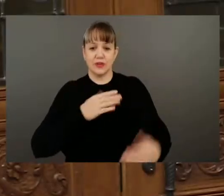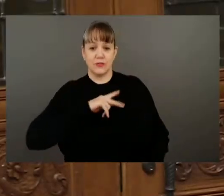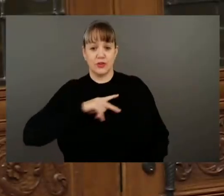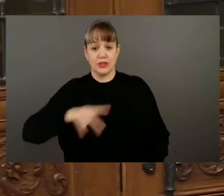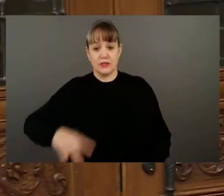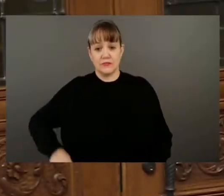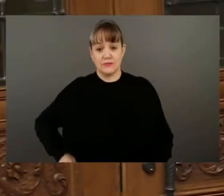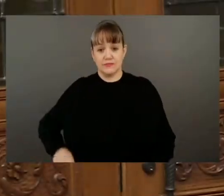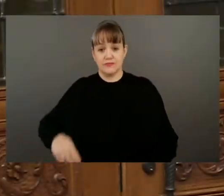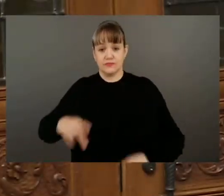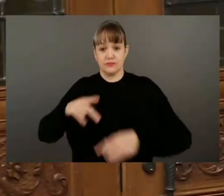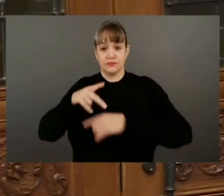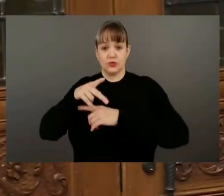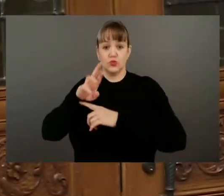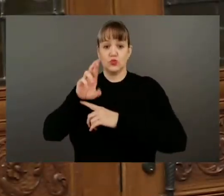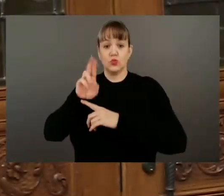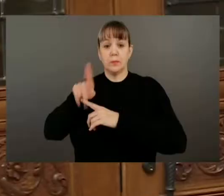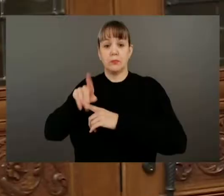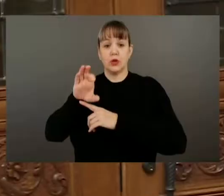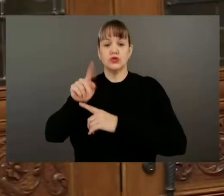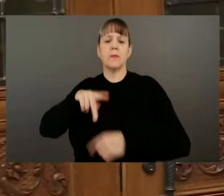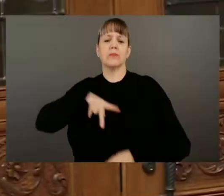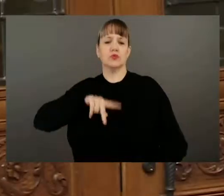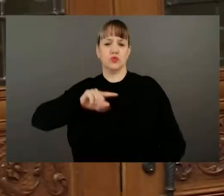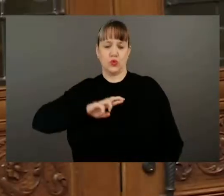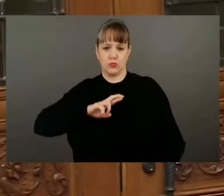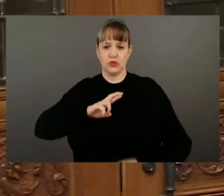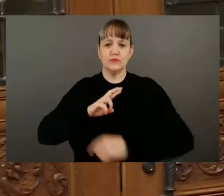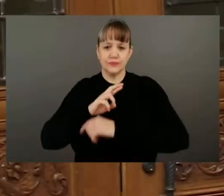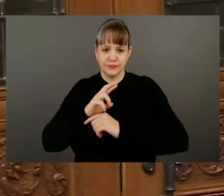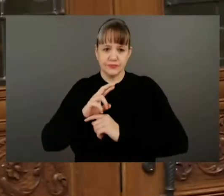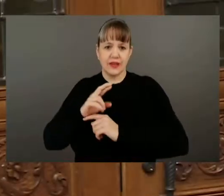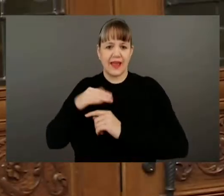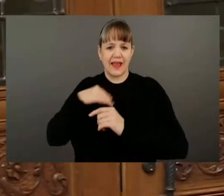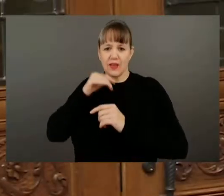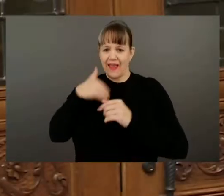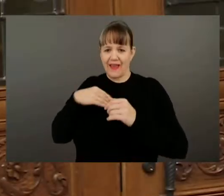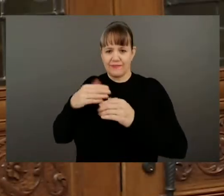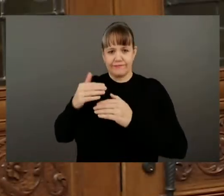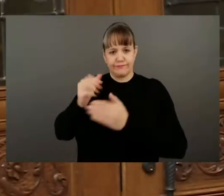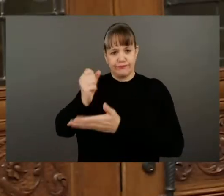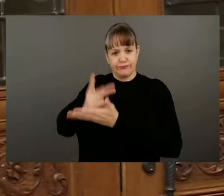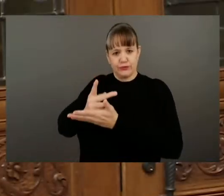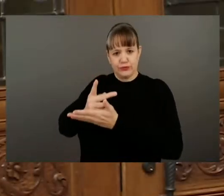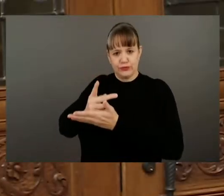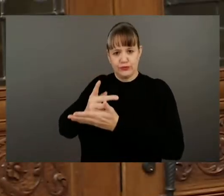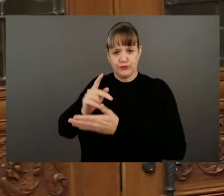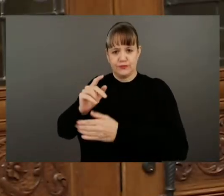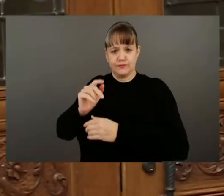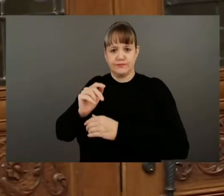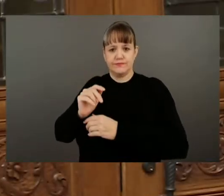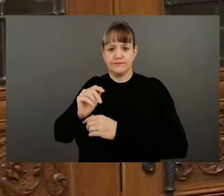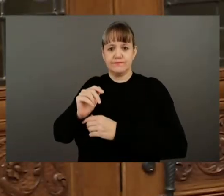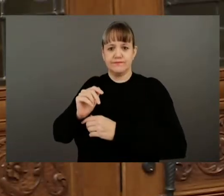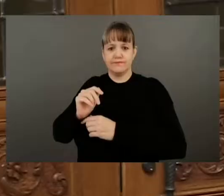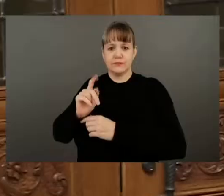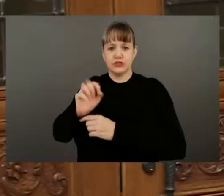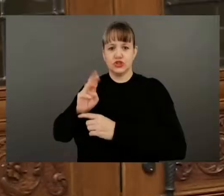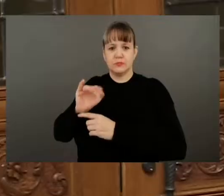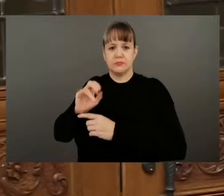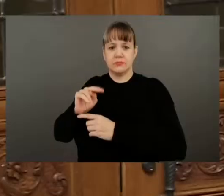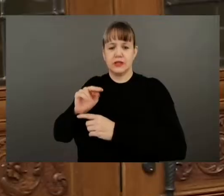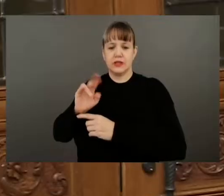yet have an approved terminus, there are compressor stations that will roar as loud as jet engines to push methane from fracking sites in the northeast